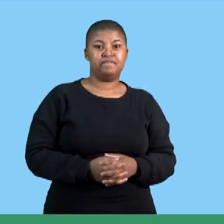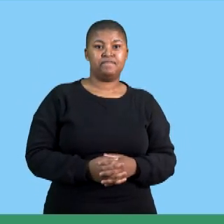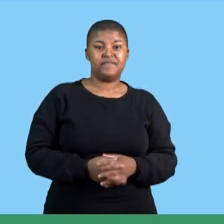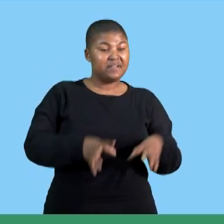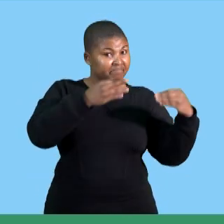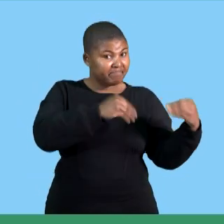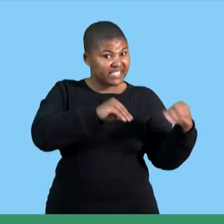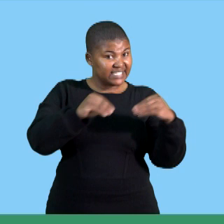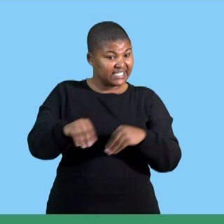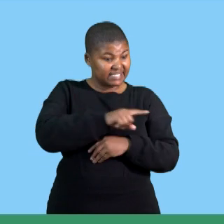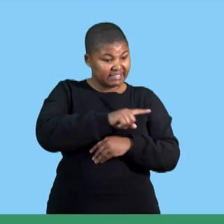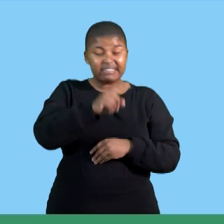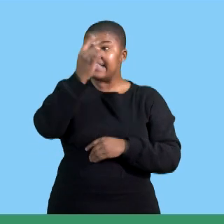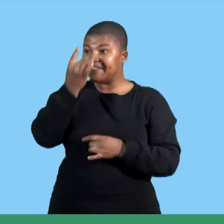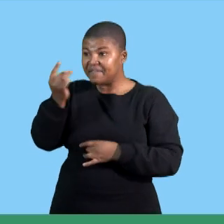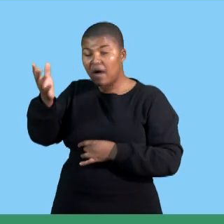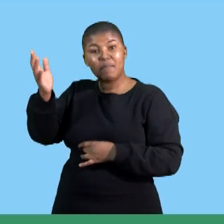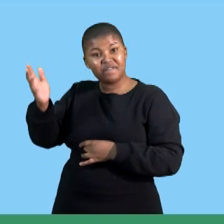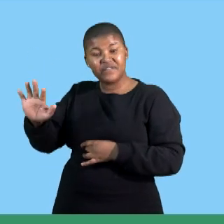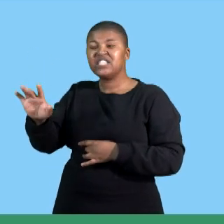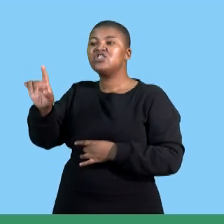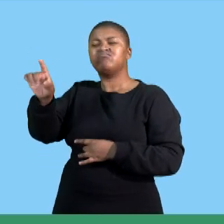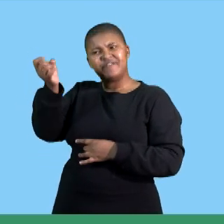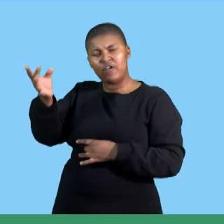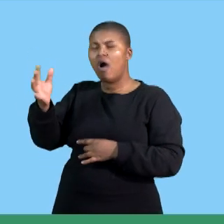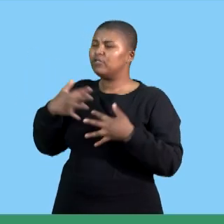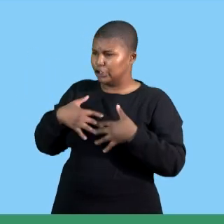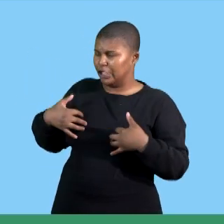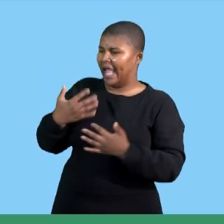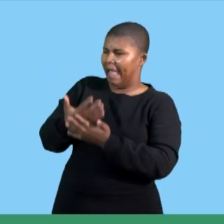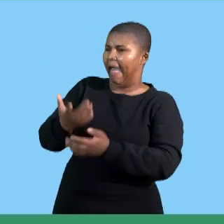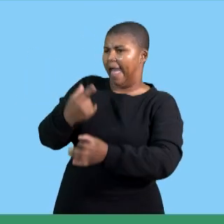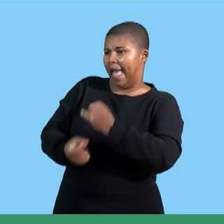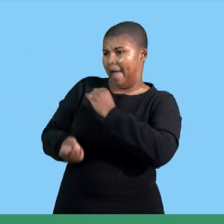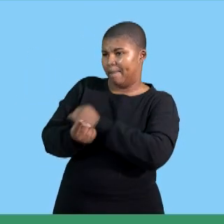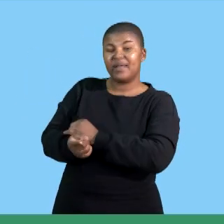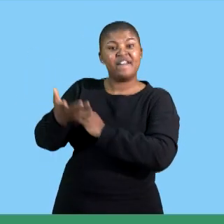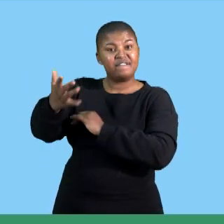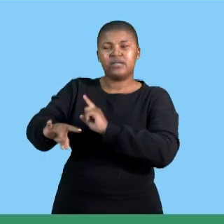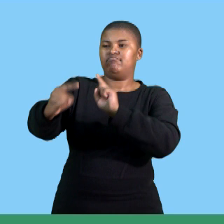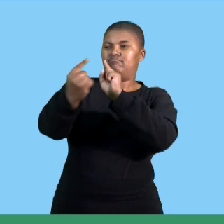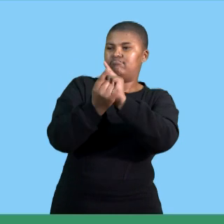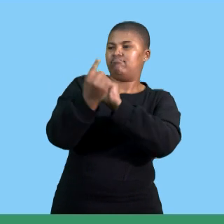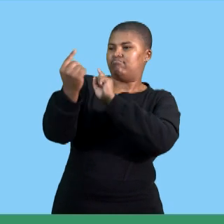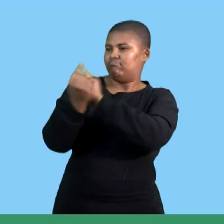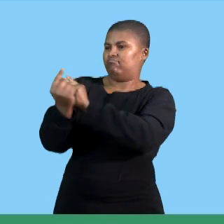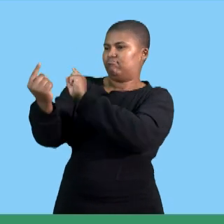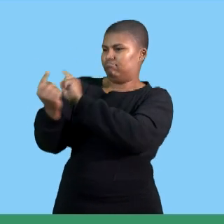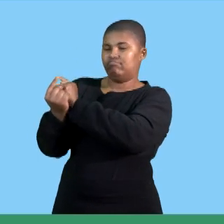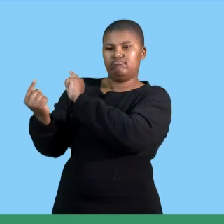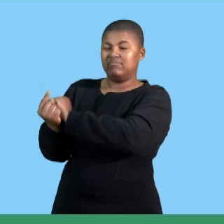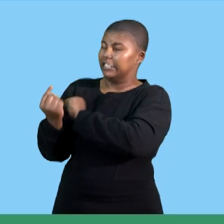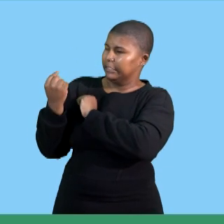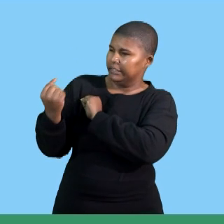by introducing one-on-one sessions for employees that may feel stress. Now, let's